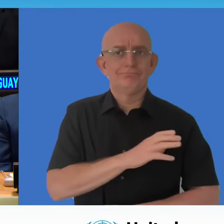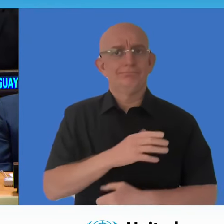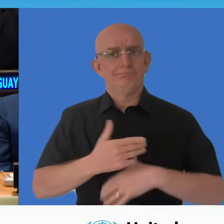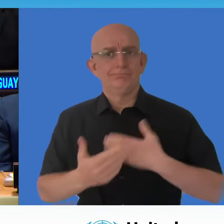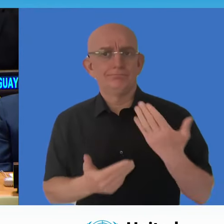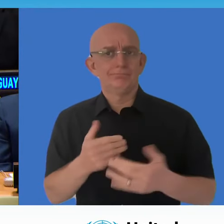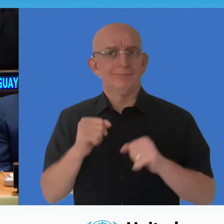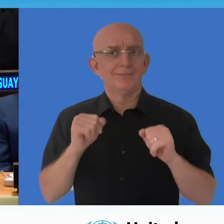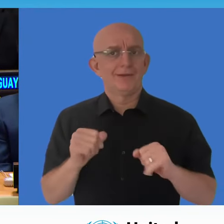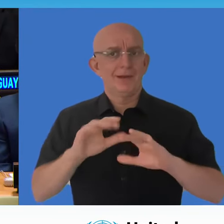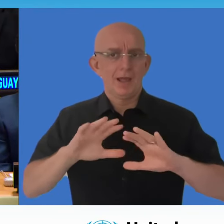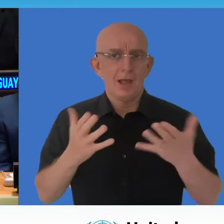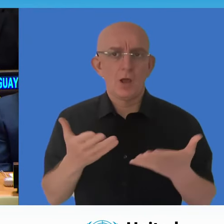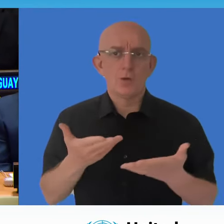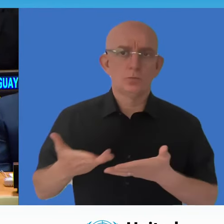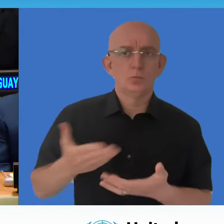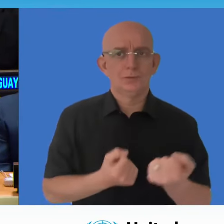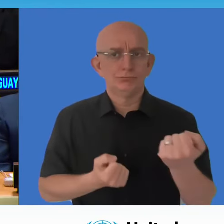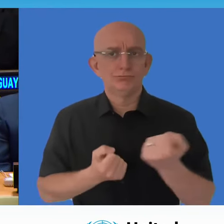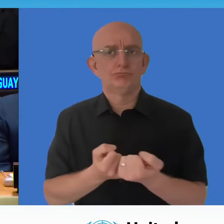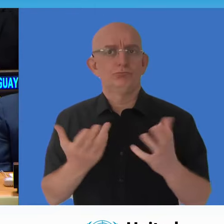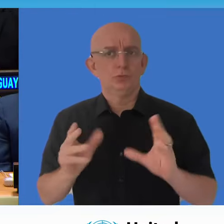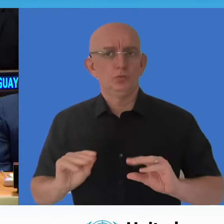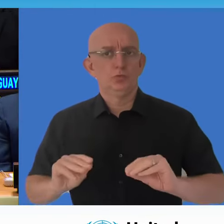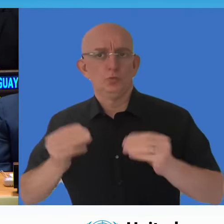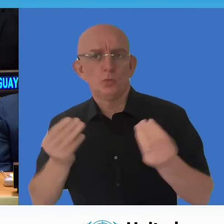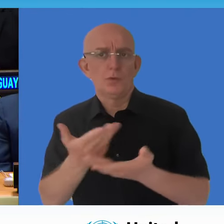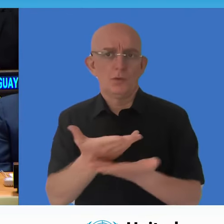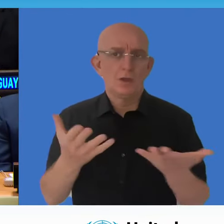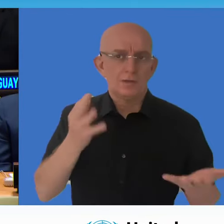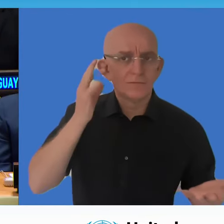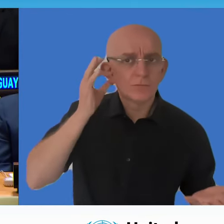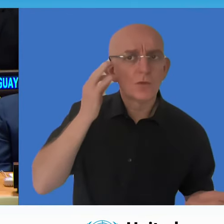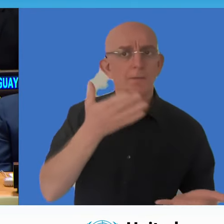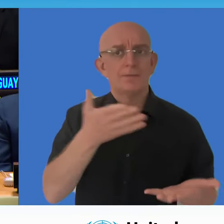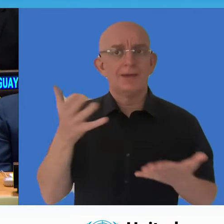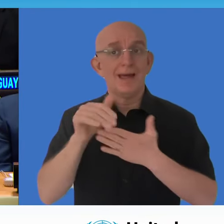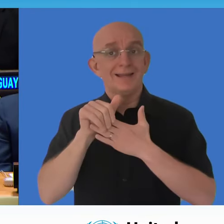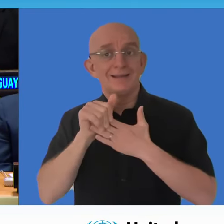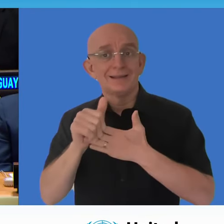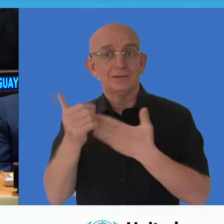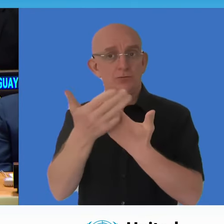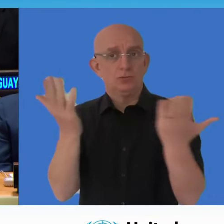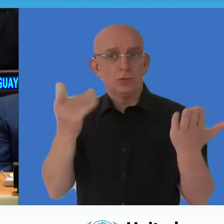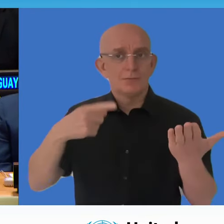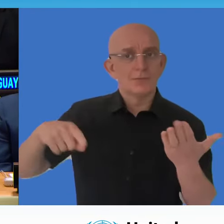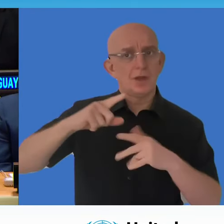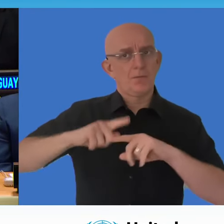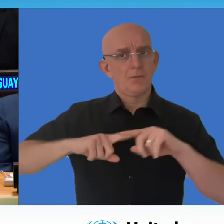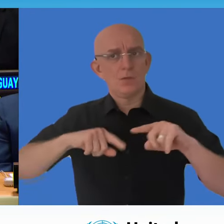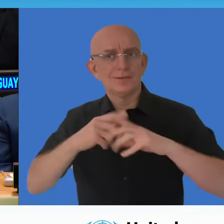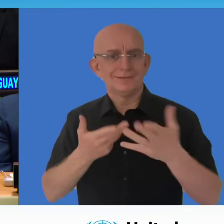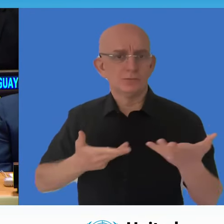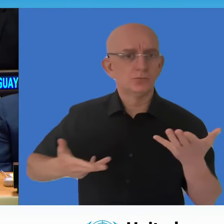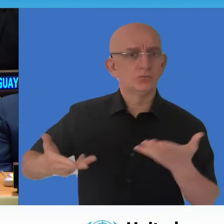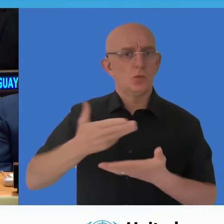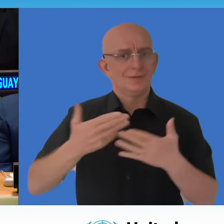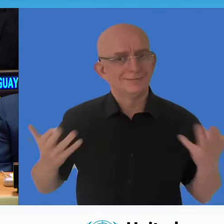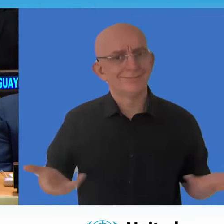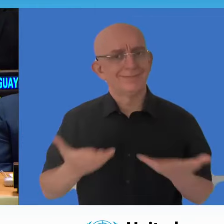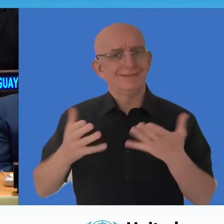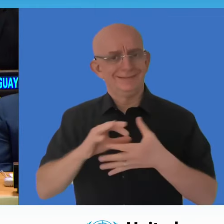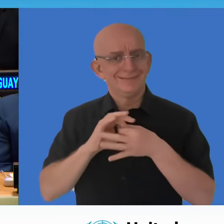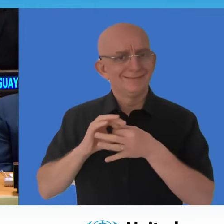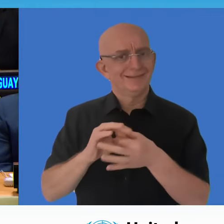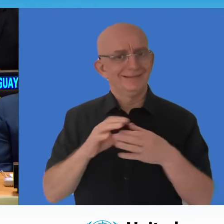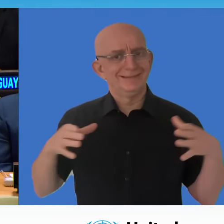positions, including political decision making, by imparting training and capacity building, by utilizing knowledge and